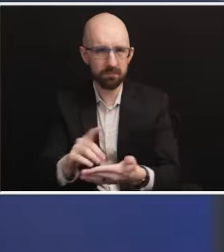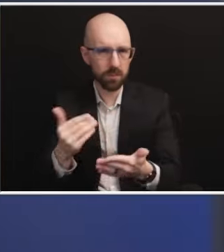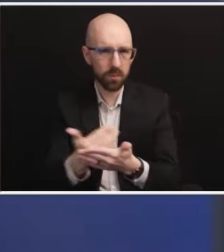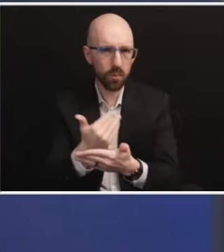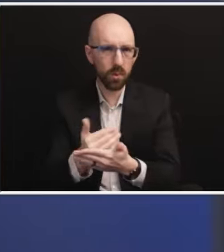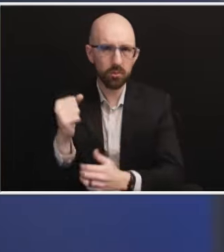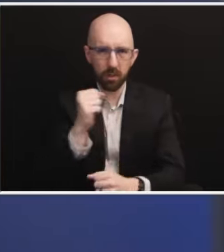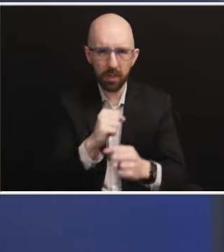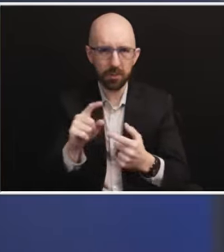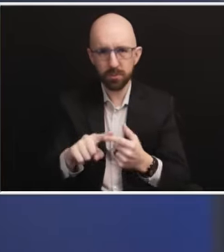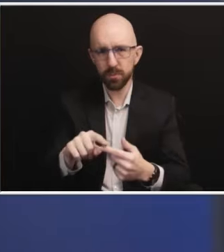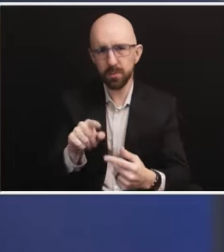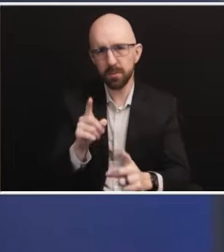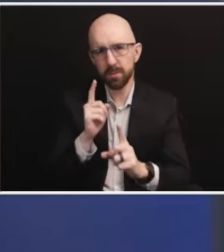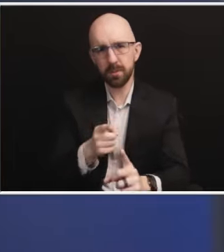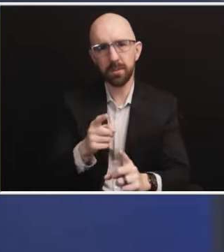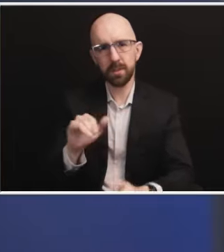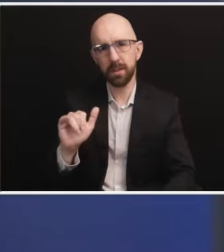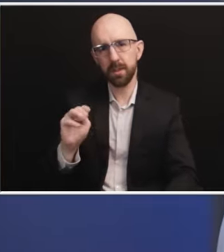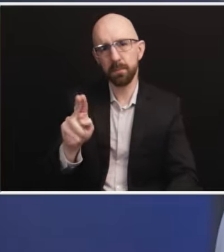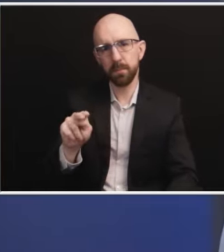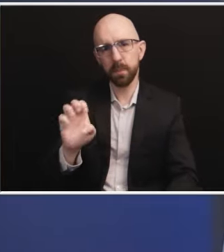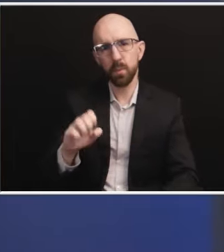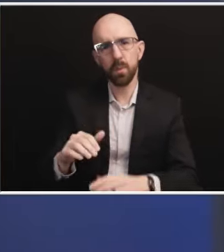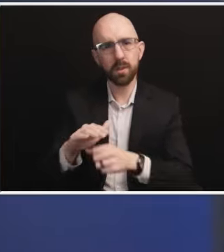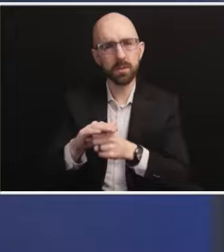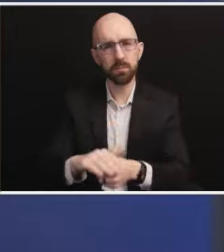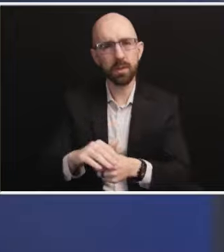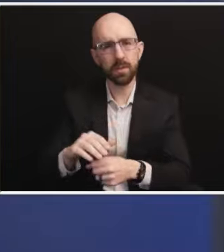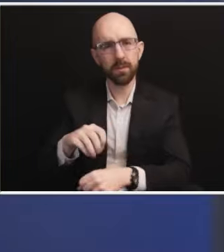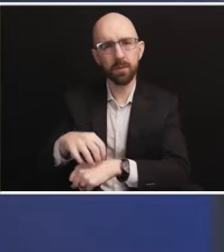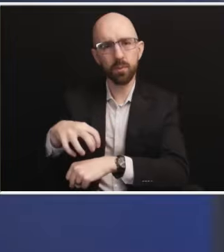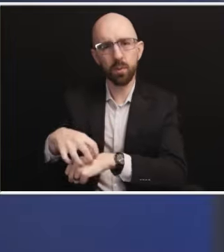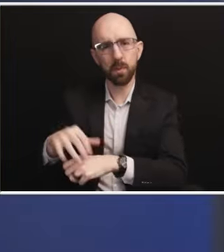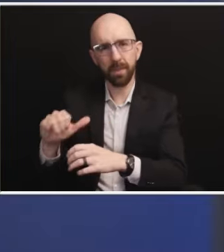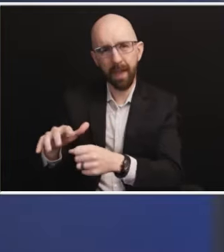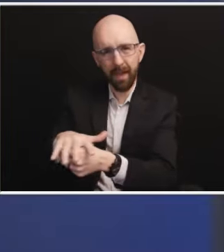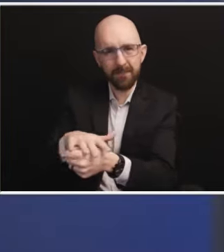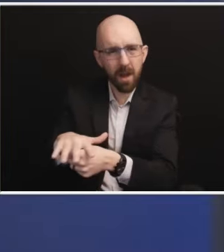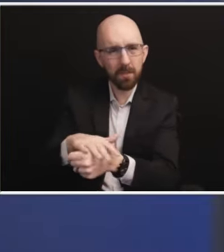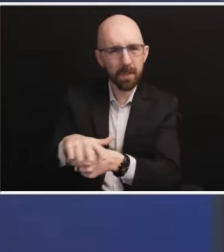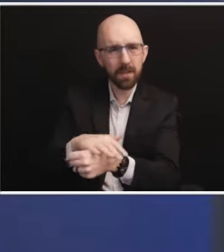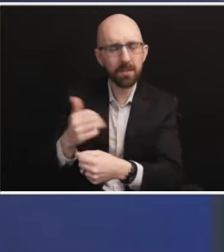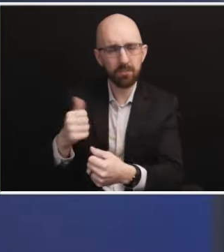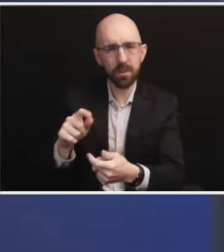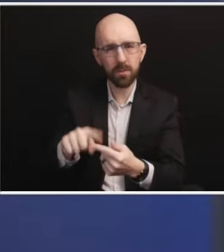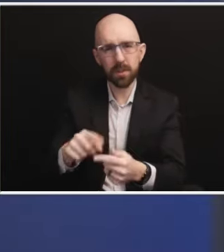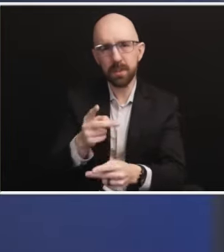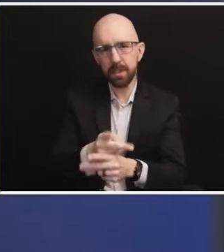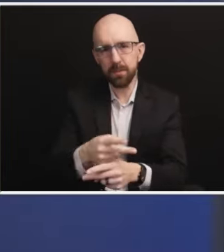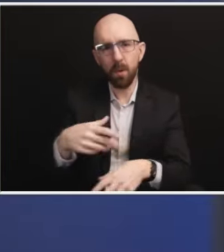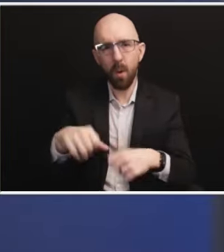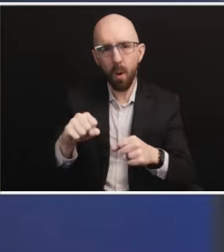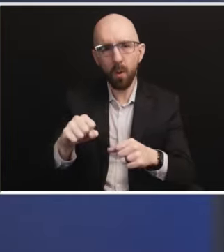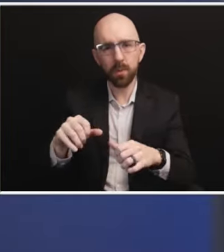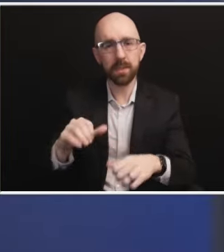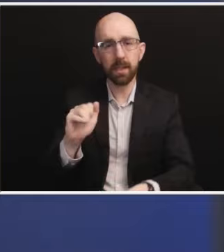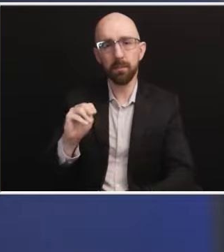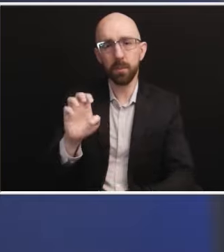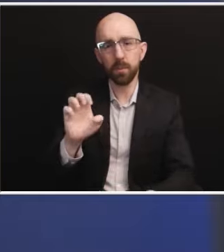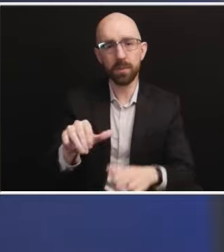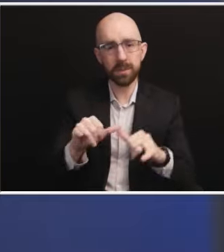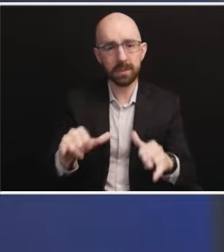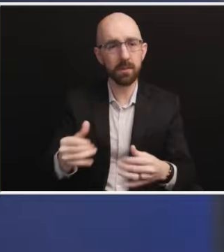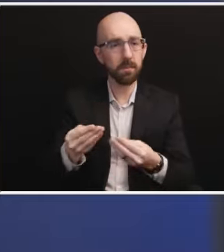the immune suppressive tumor microenvironment, recruit the host immune system for a durable cure for all patients, not just the